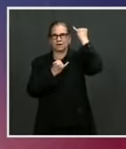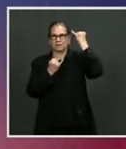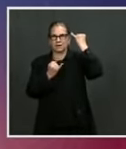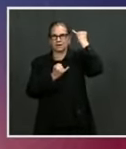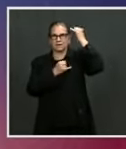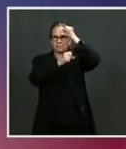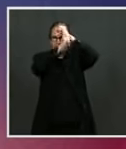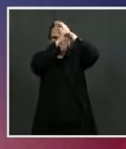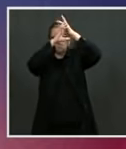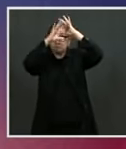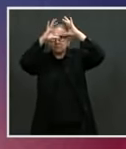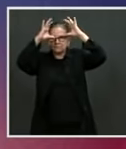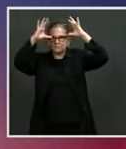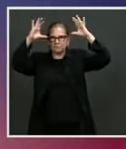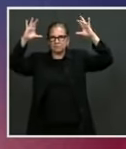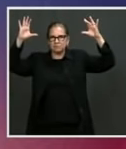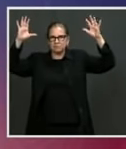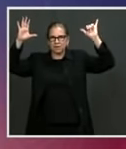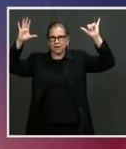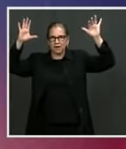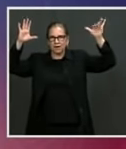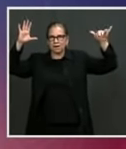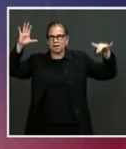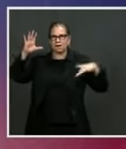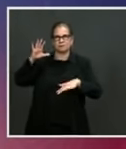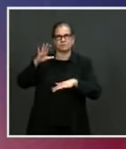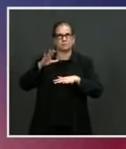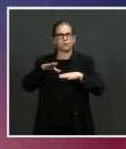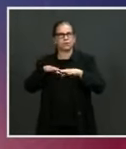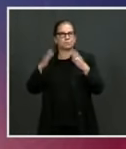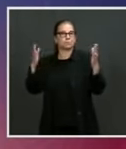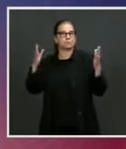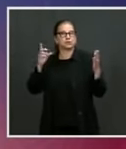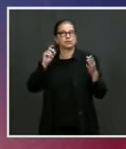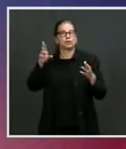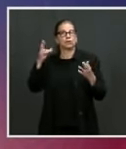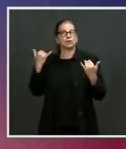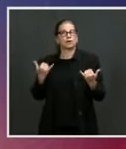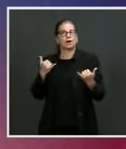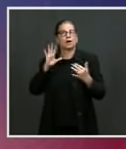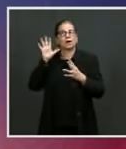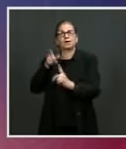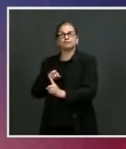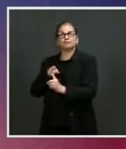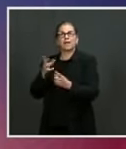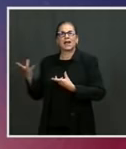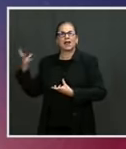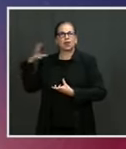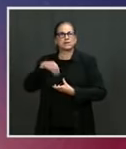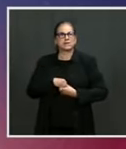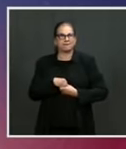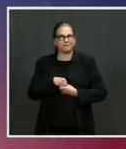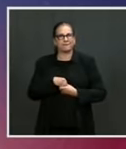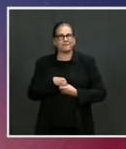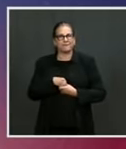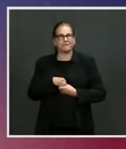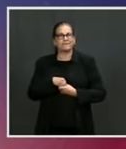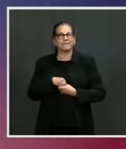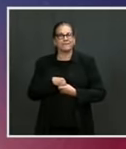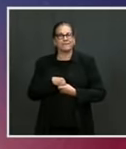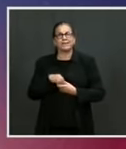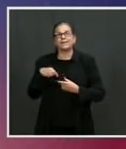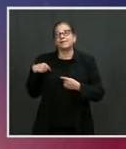be more inclusive. Include those who've been excluded before. It's a mission handed